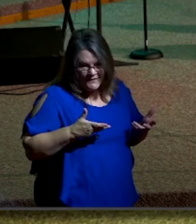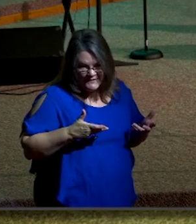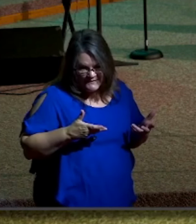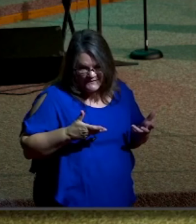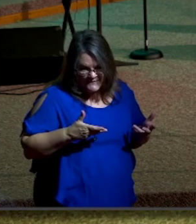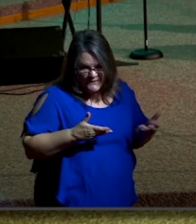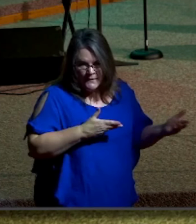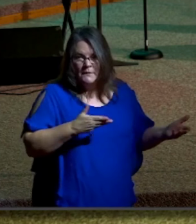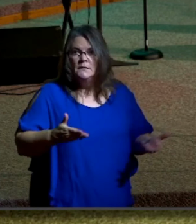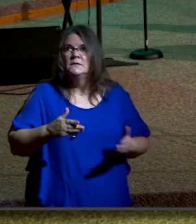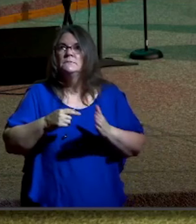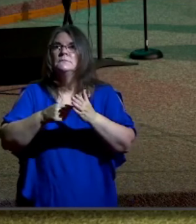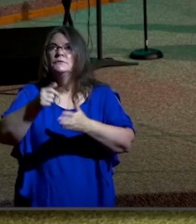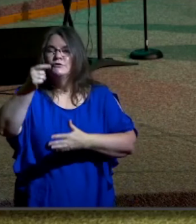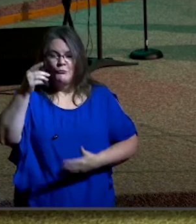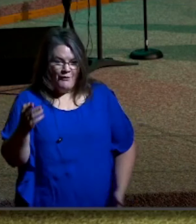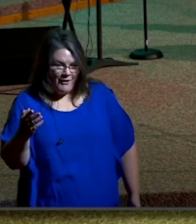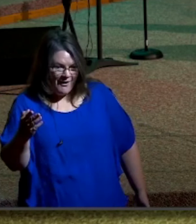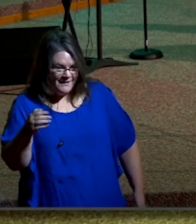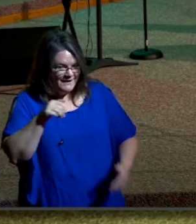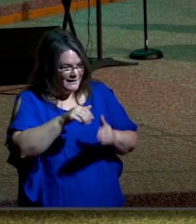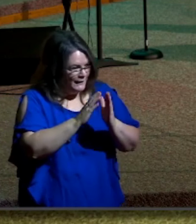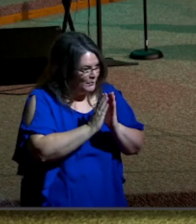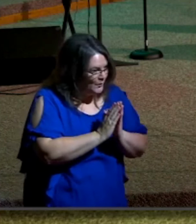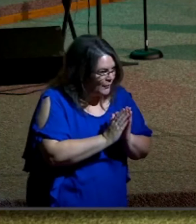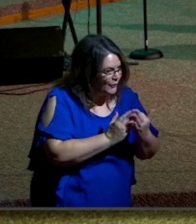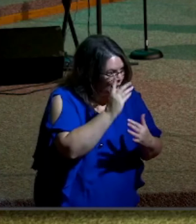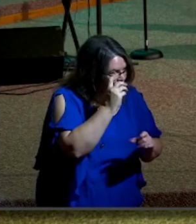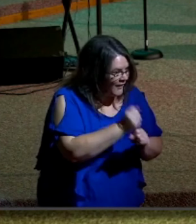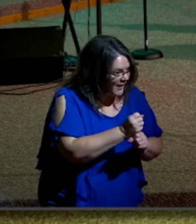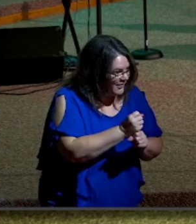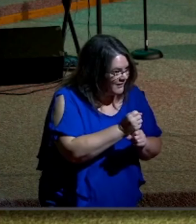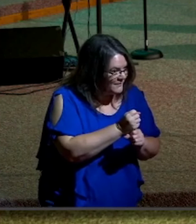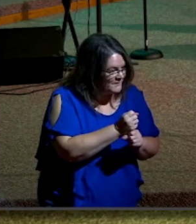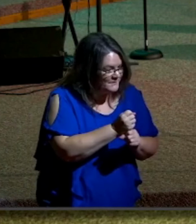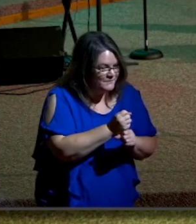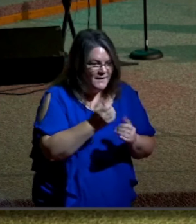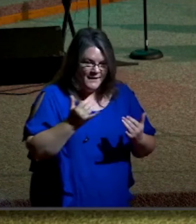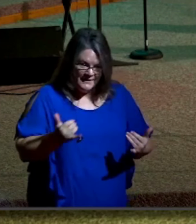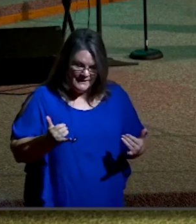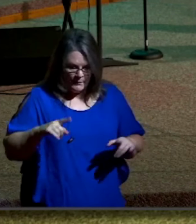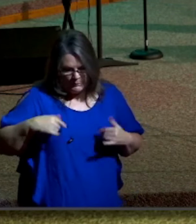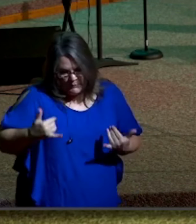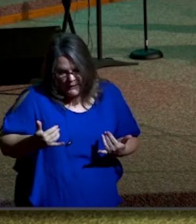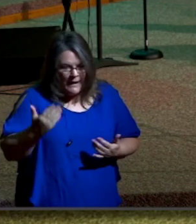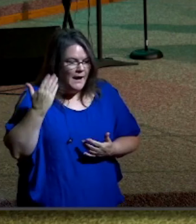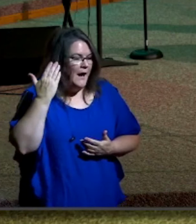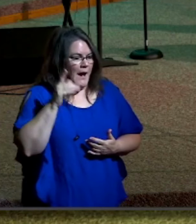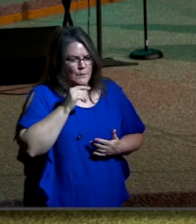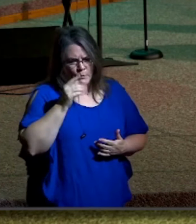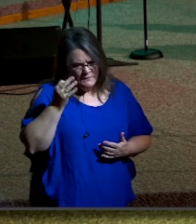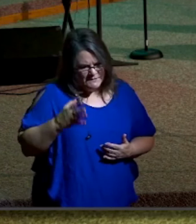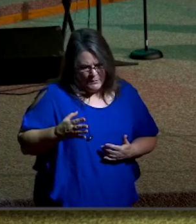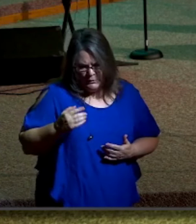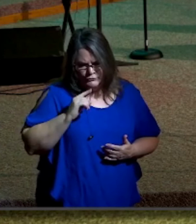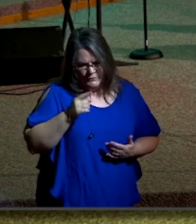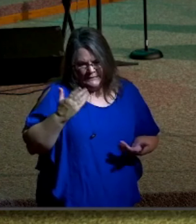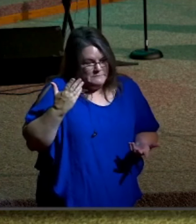God in prayer by faith. Now, to this day, I have no idea who this preacher was.